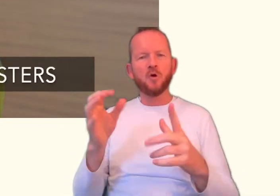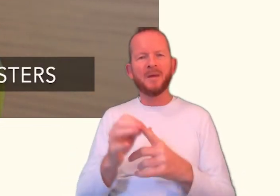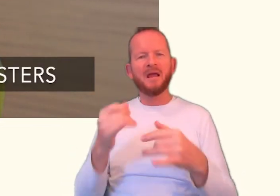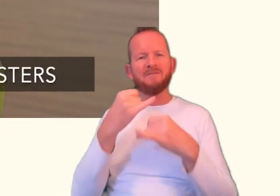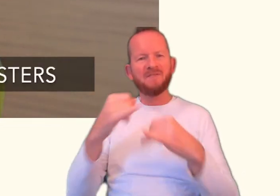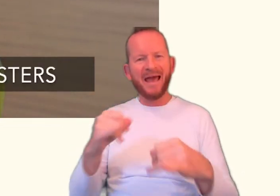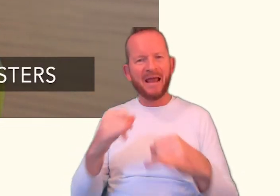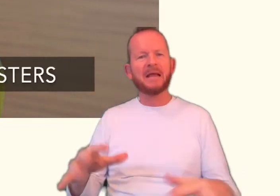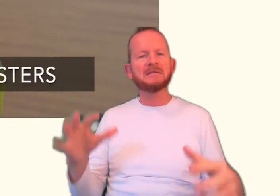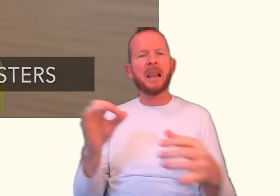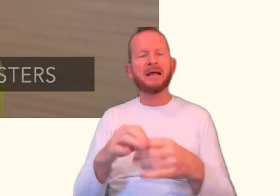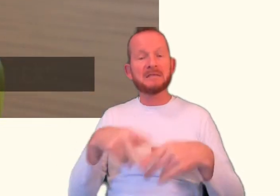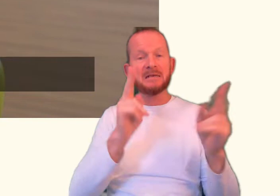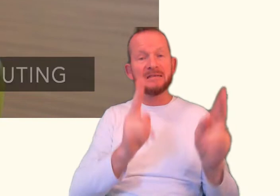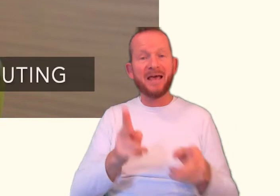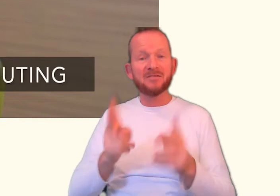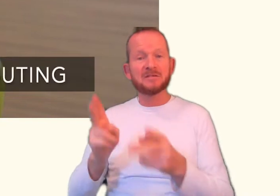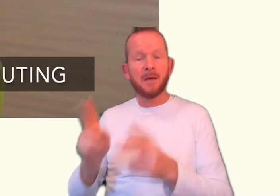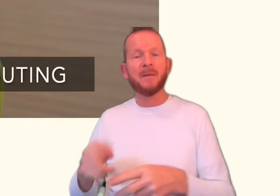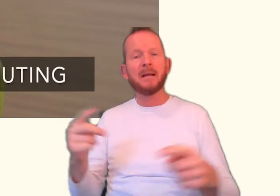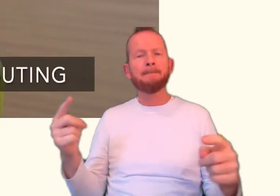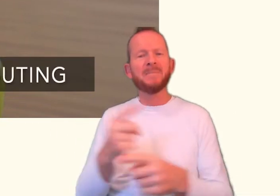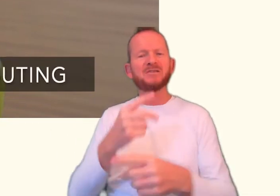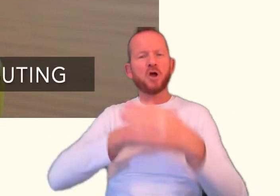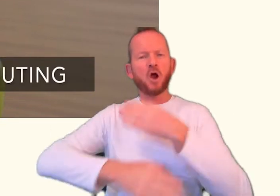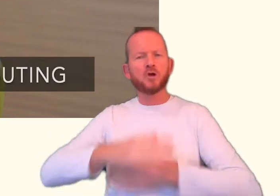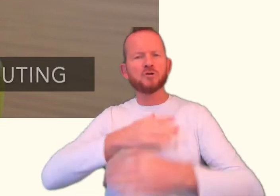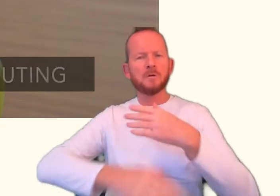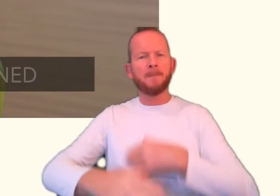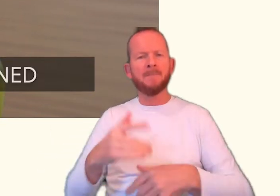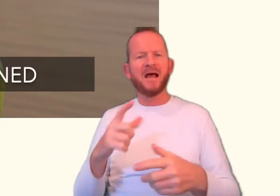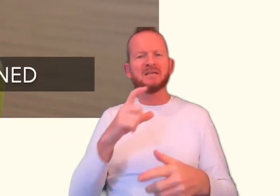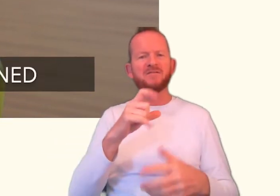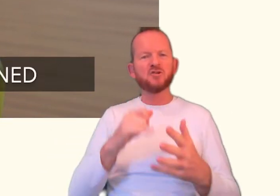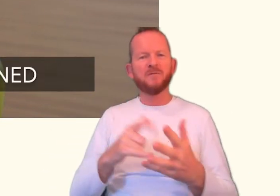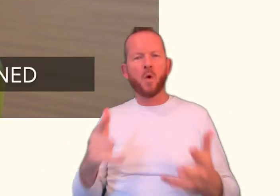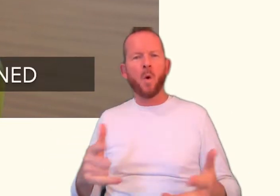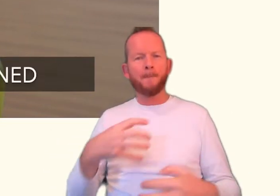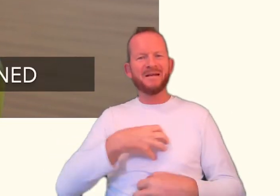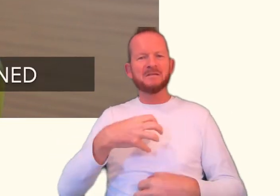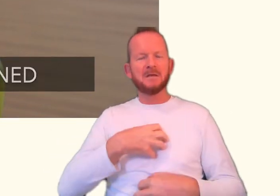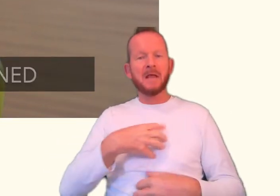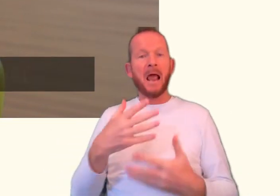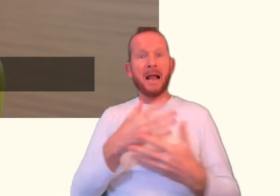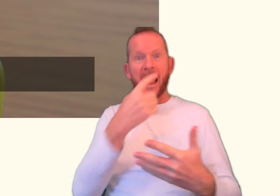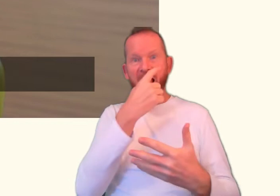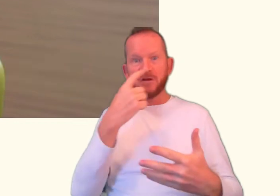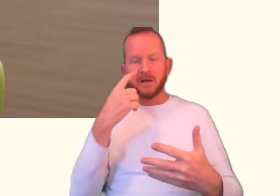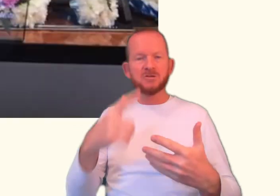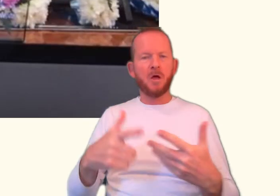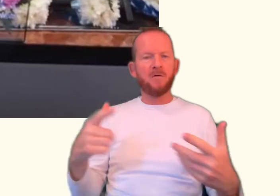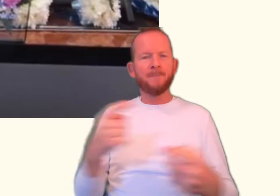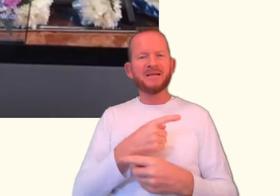misconduct by civil servants or ministers, any evidence of misconduct contributing to serious harm or death to be turned to the